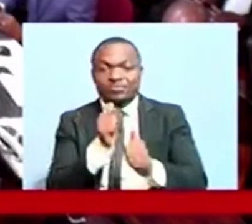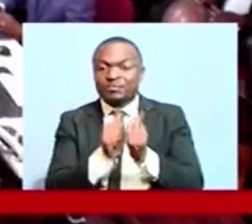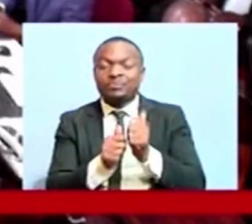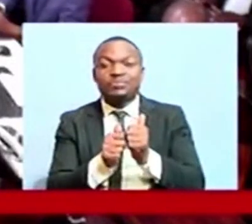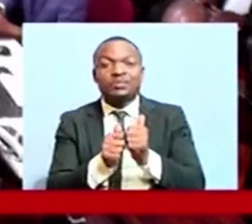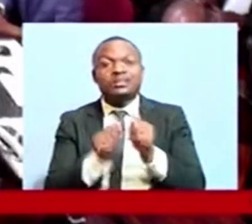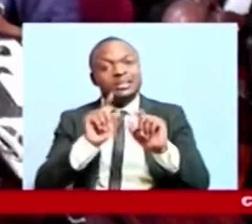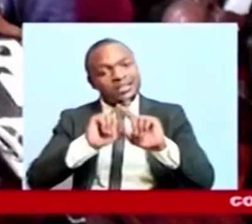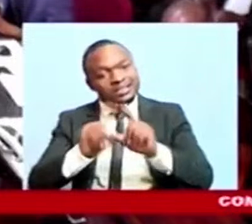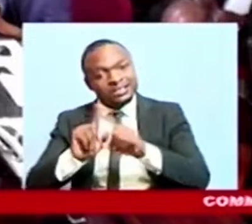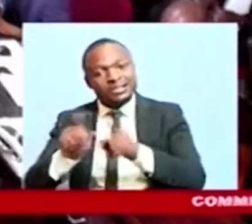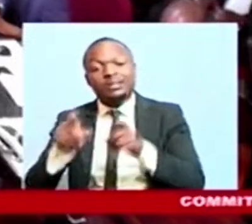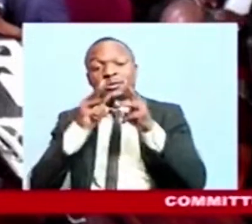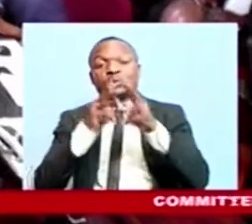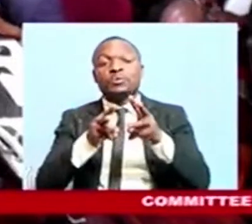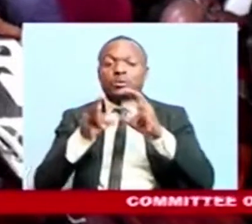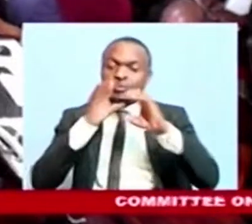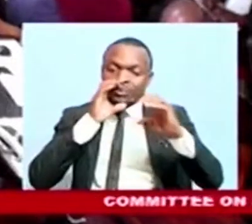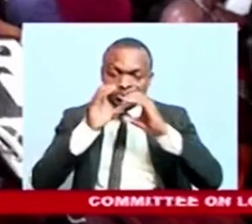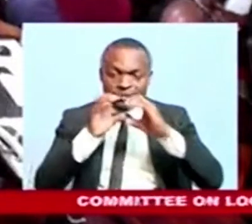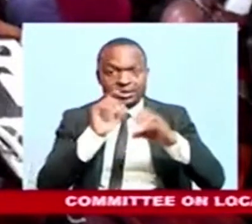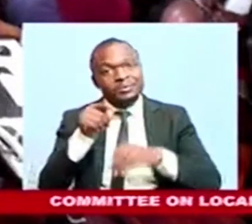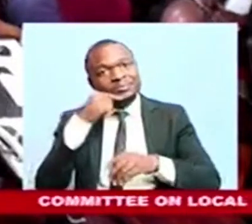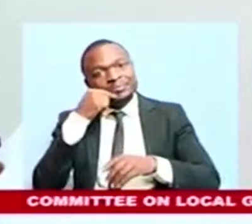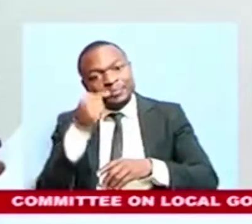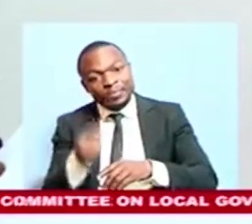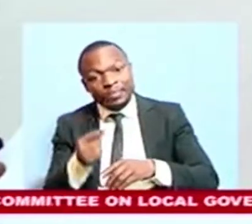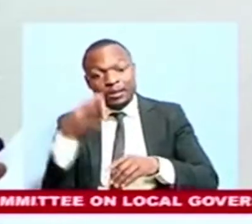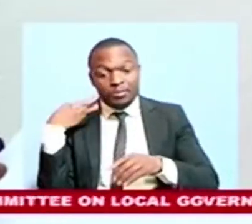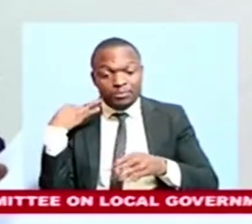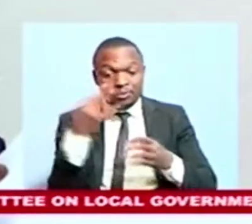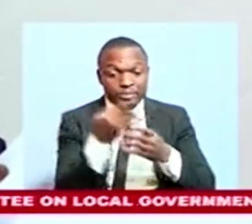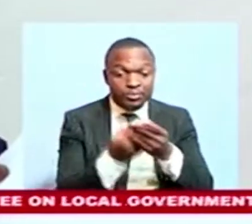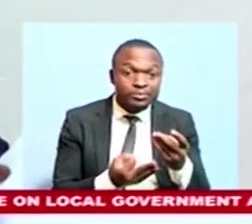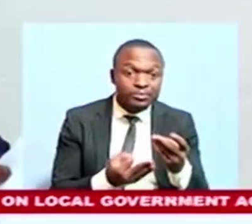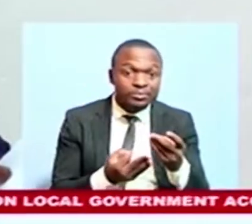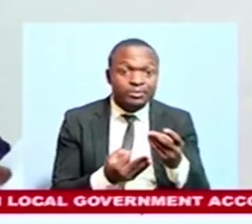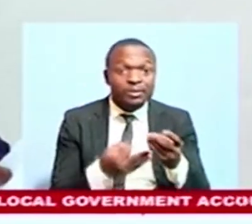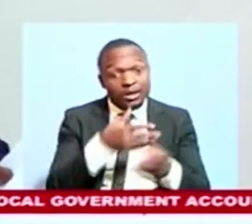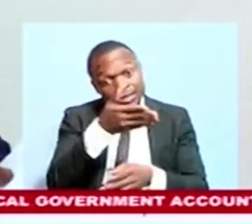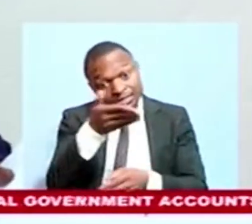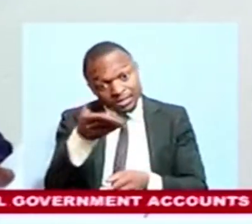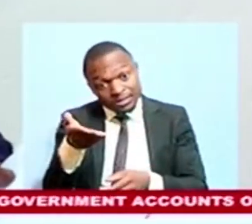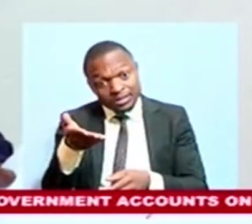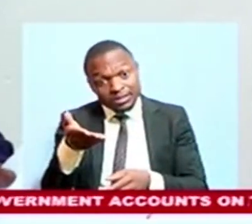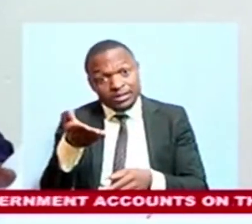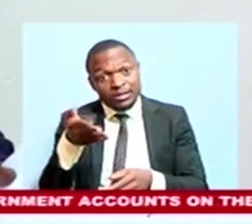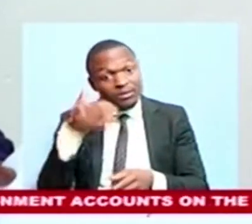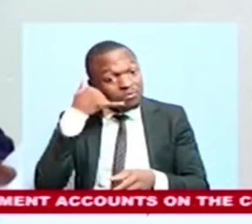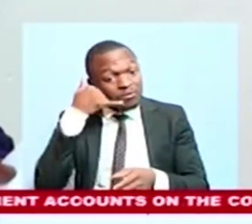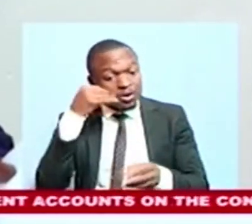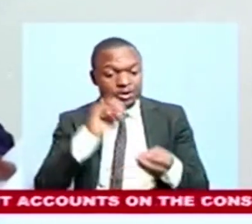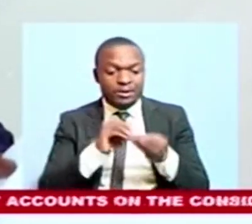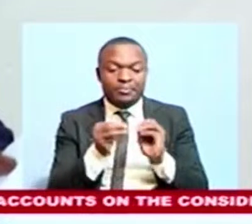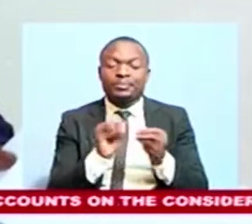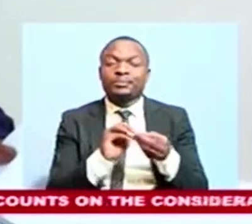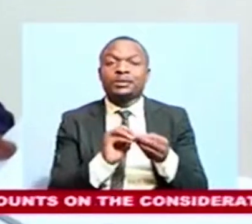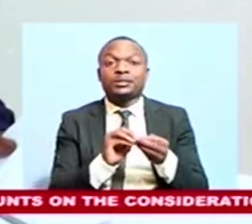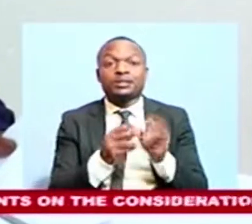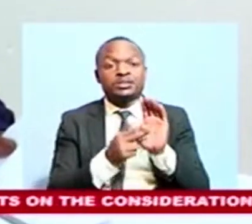of communication. Just as you have alluded that on the application form, there are those contact details, phone numbers.